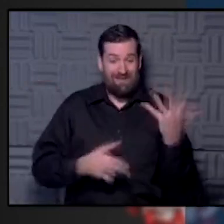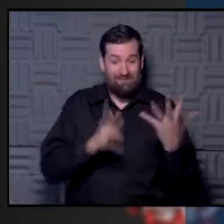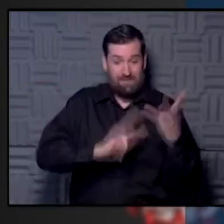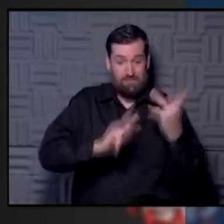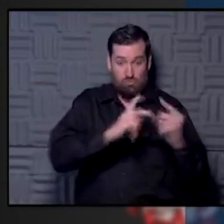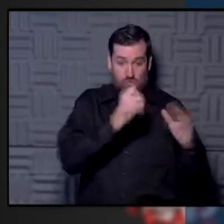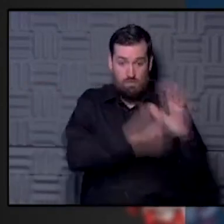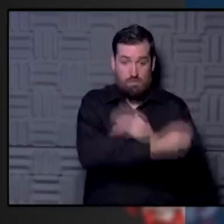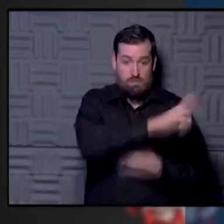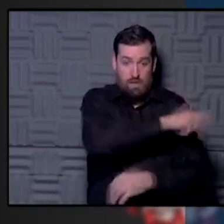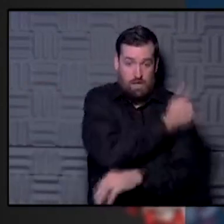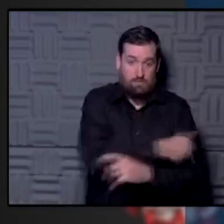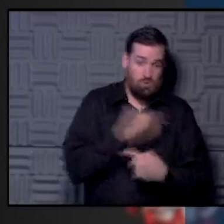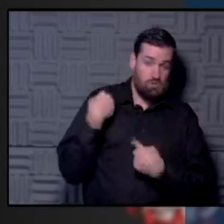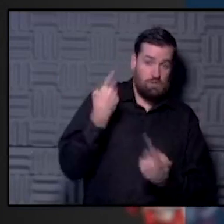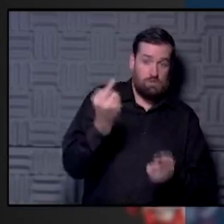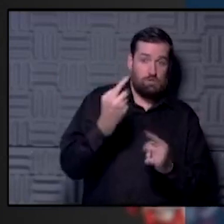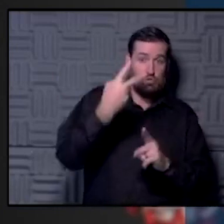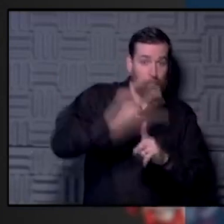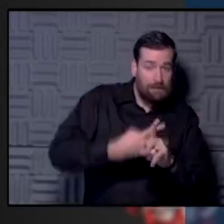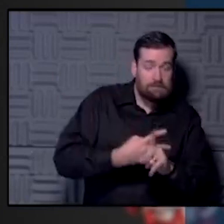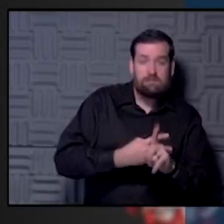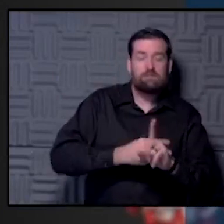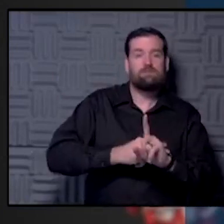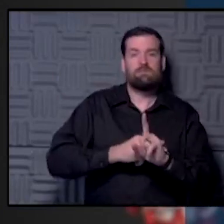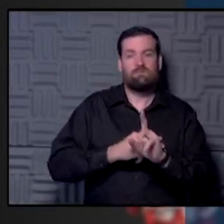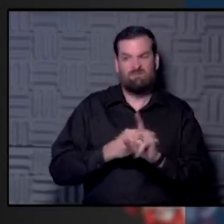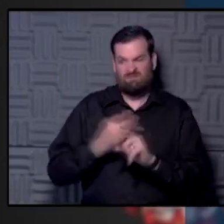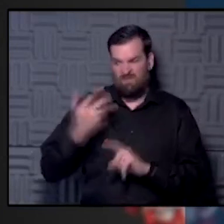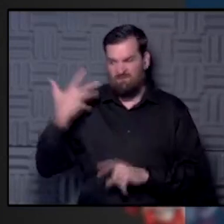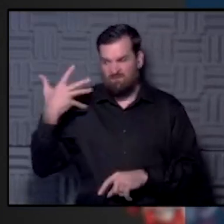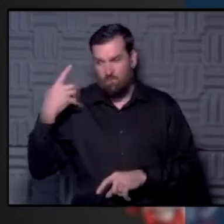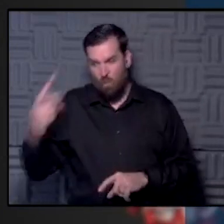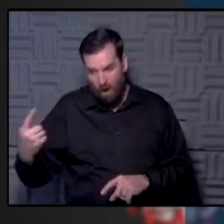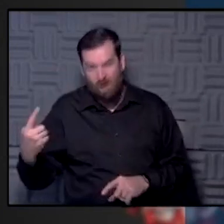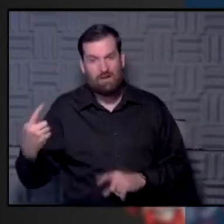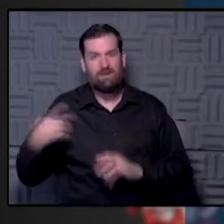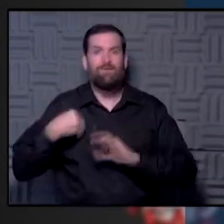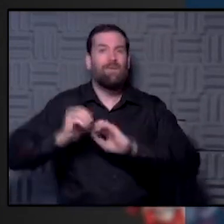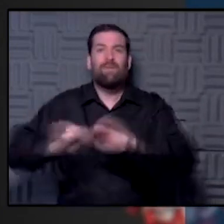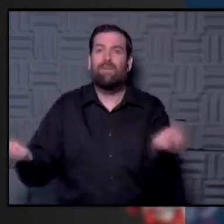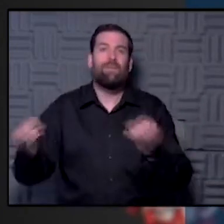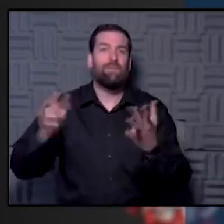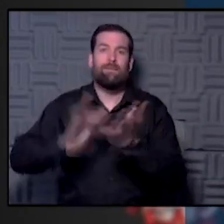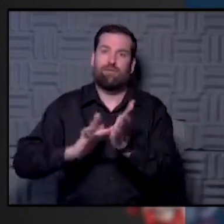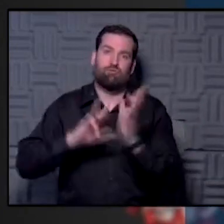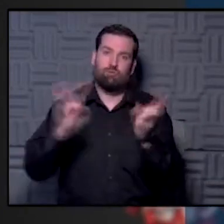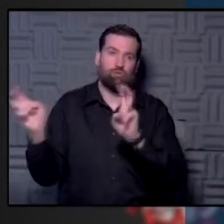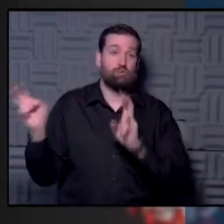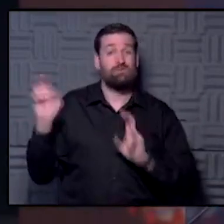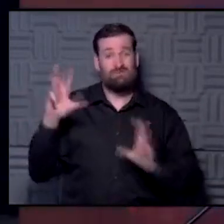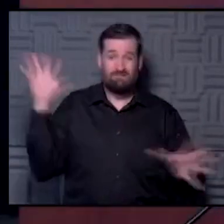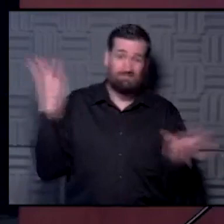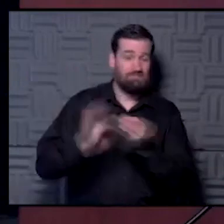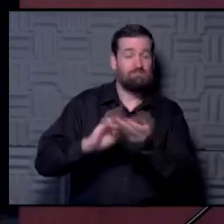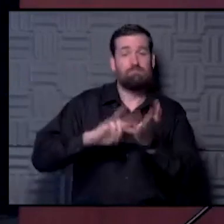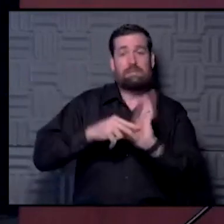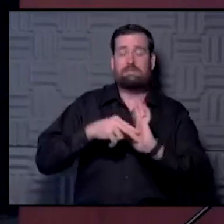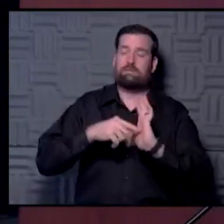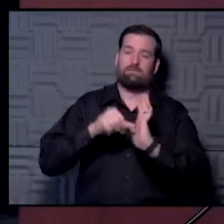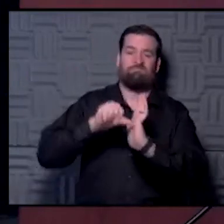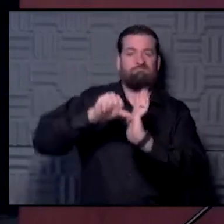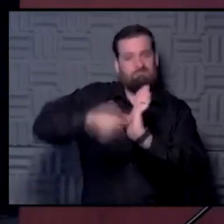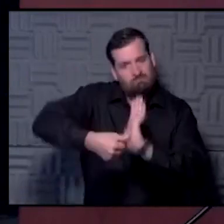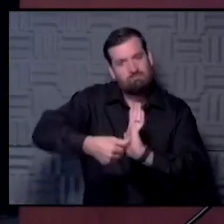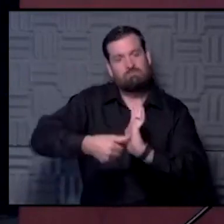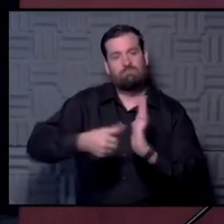the last 60 days have no medical problems. And that's a pretty significant difference. And so that overall picture, I think, just reinforces this message